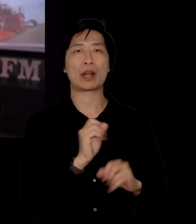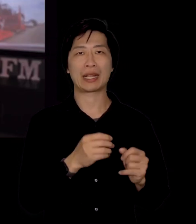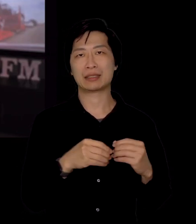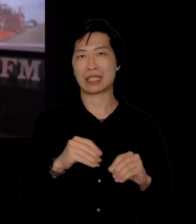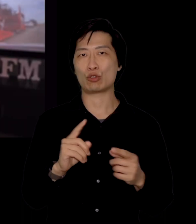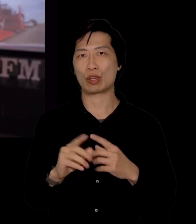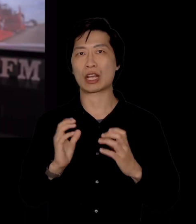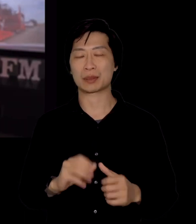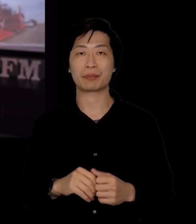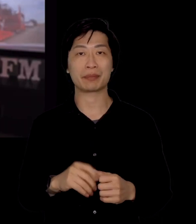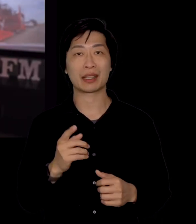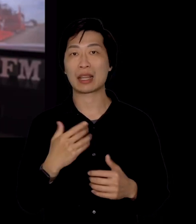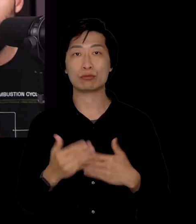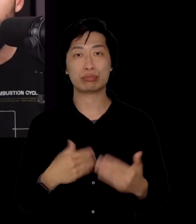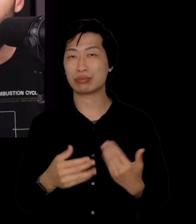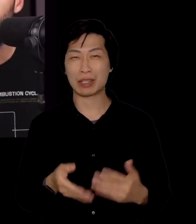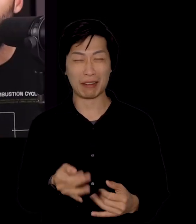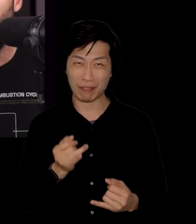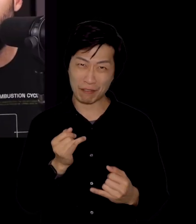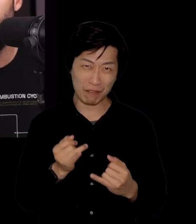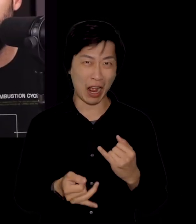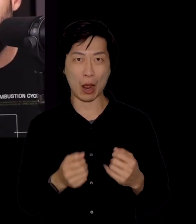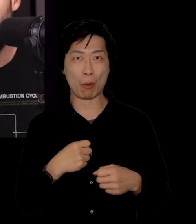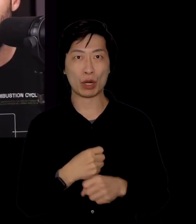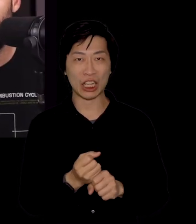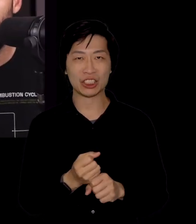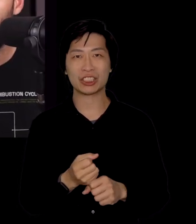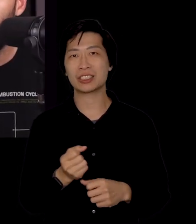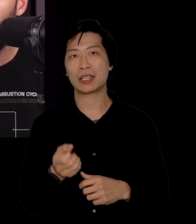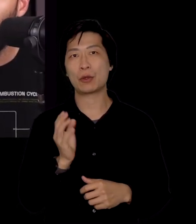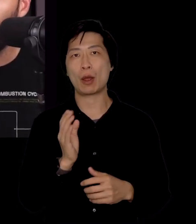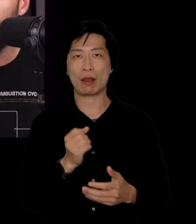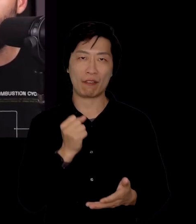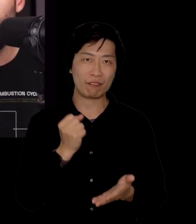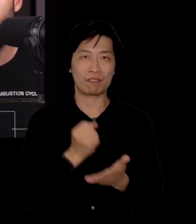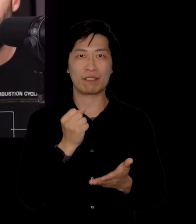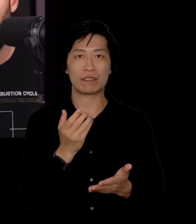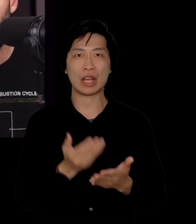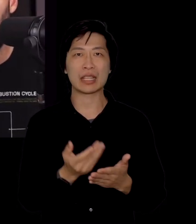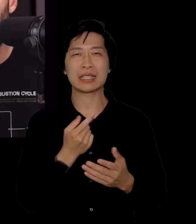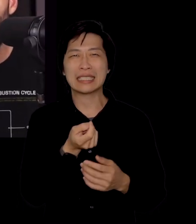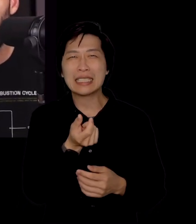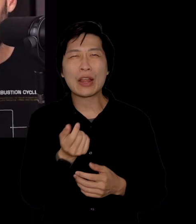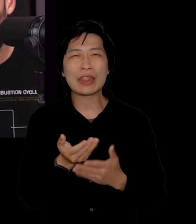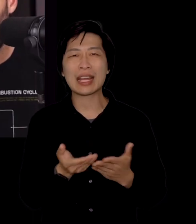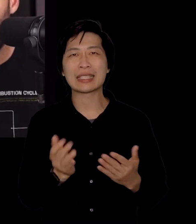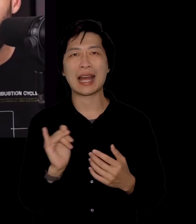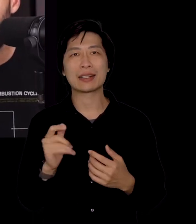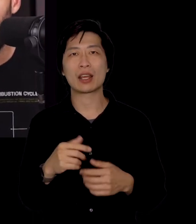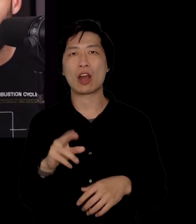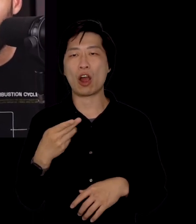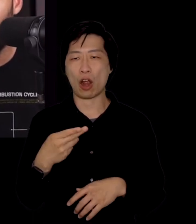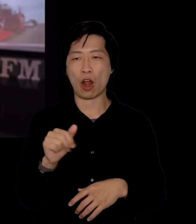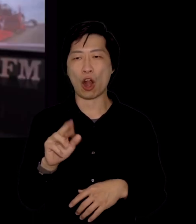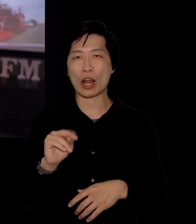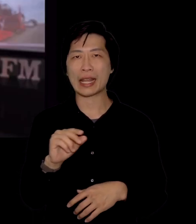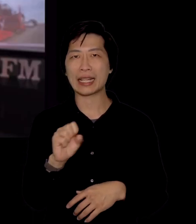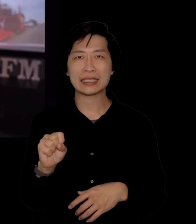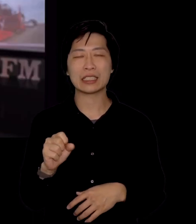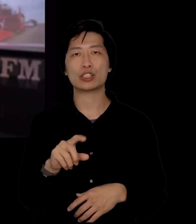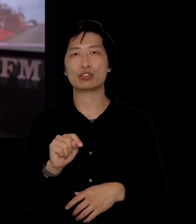numbers before they can start selling to customers. And then as they go through the finalized production, they will need to make sure to validate just the little things in there